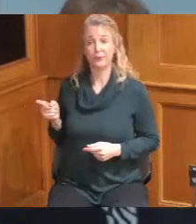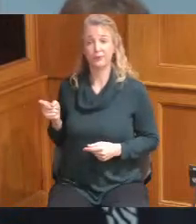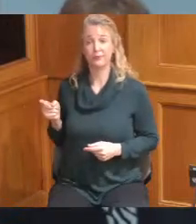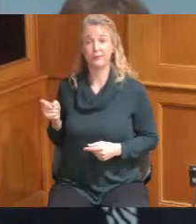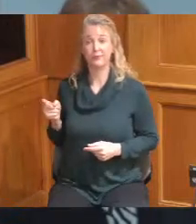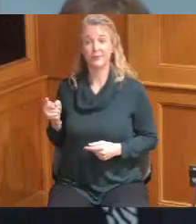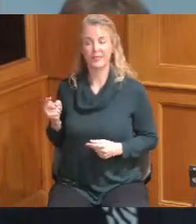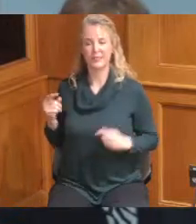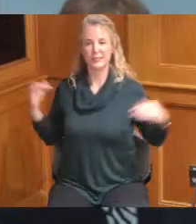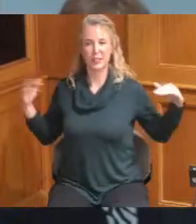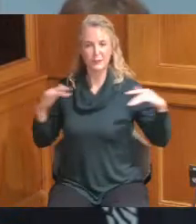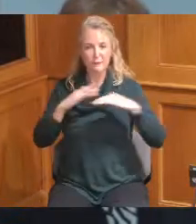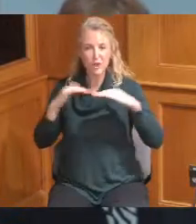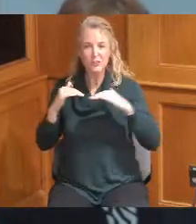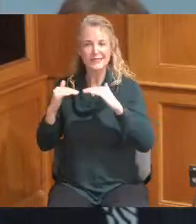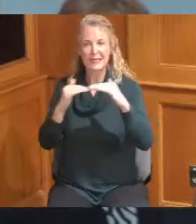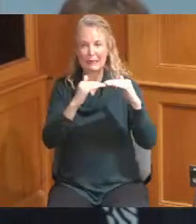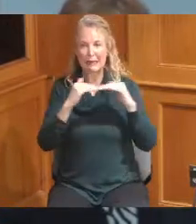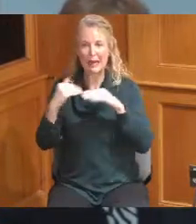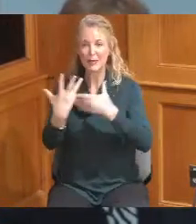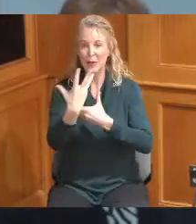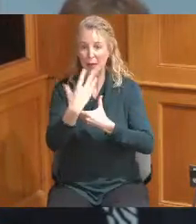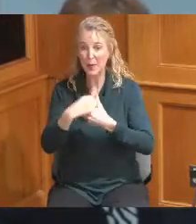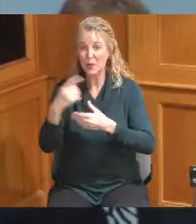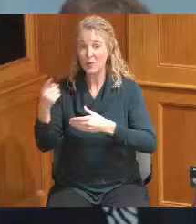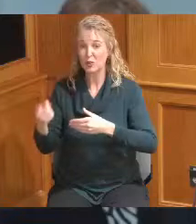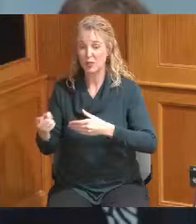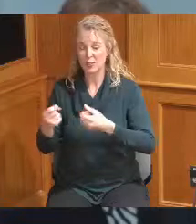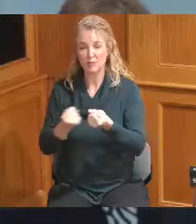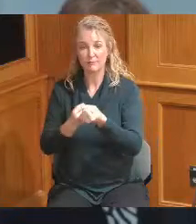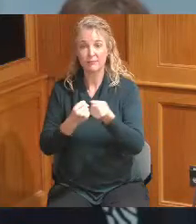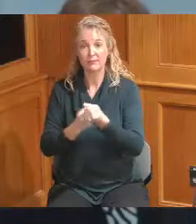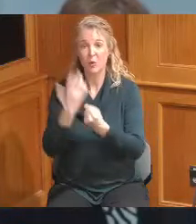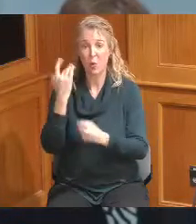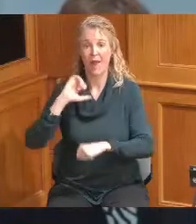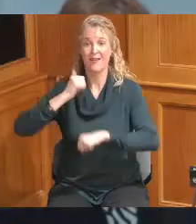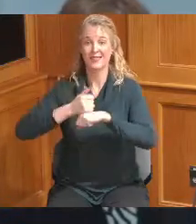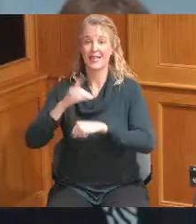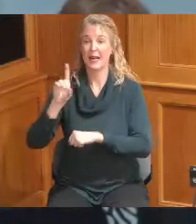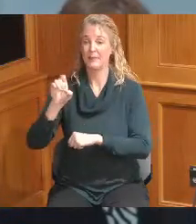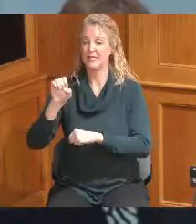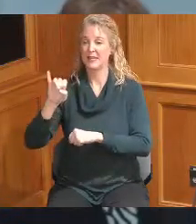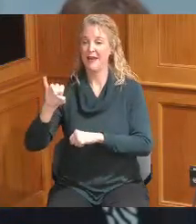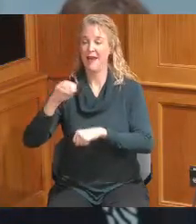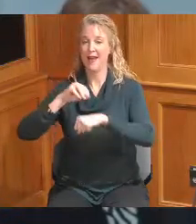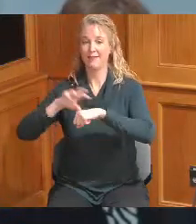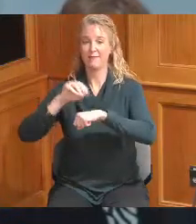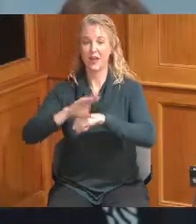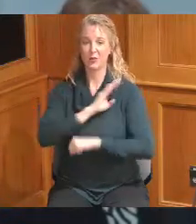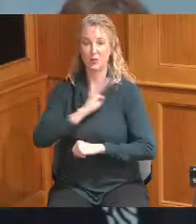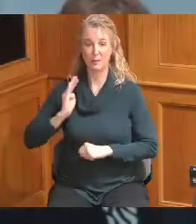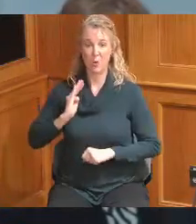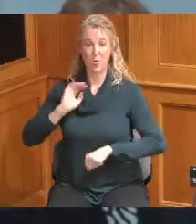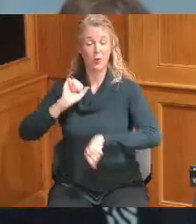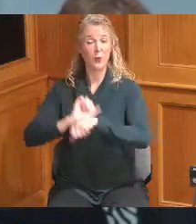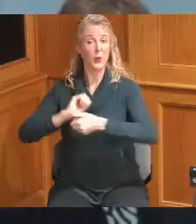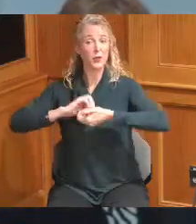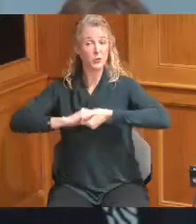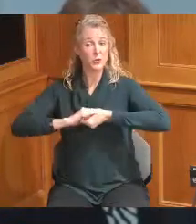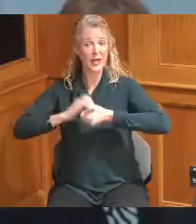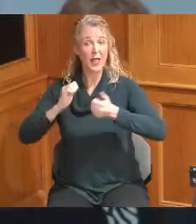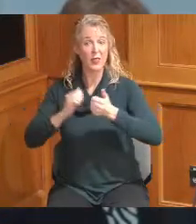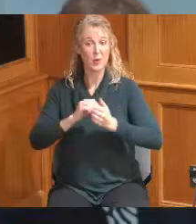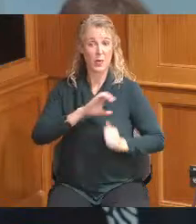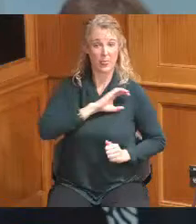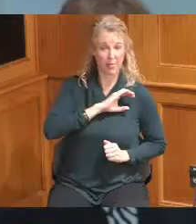advanced diversity, equity, and inclusion by creating a DEI advisory board, collaborating with local police